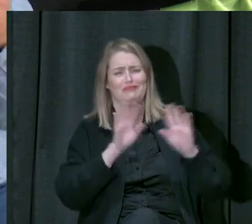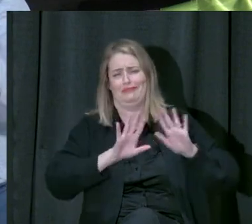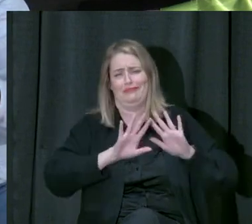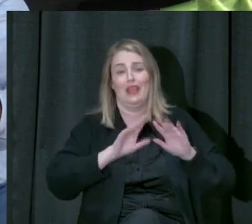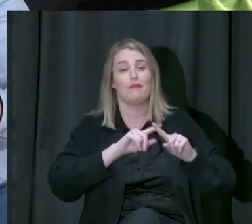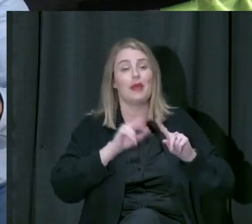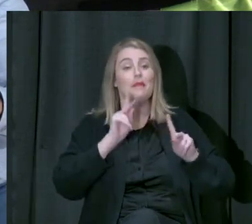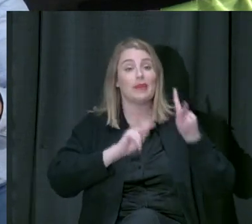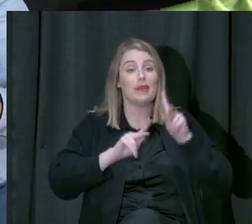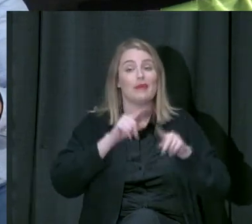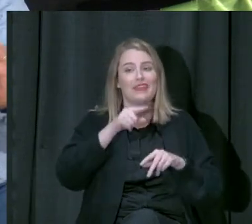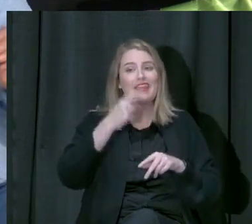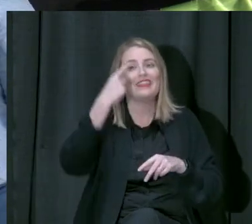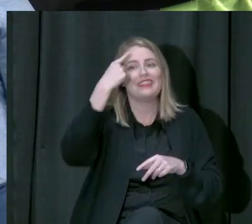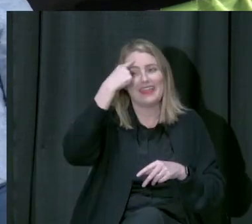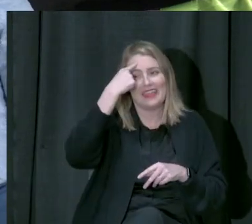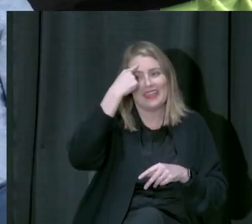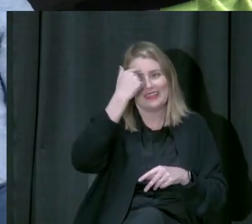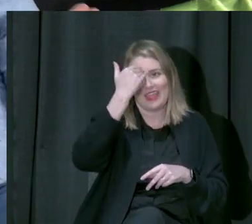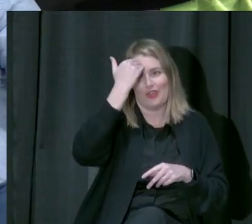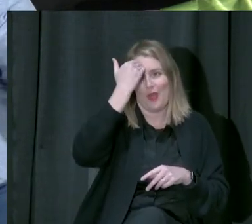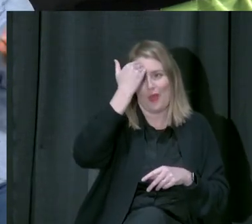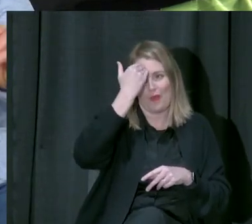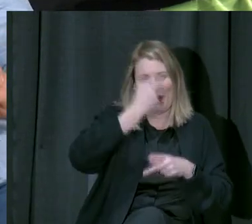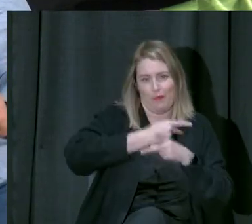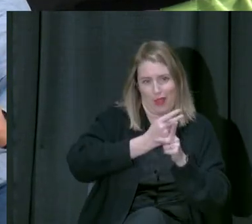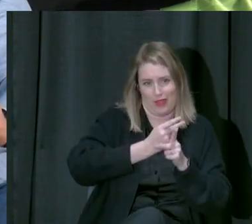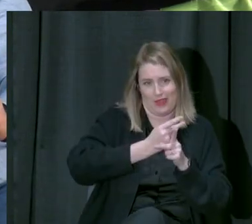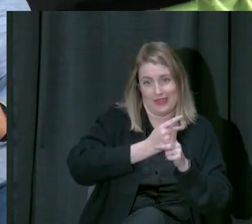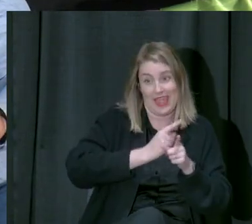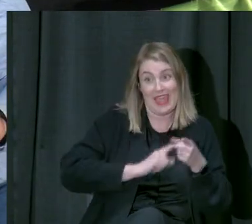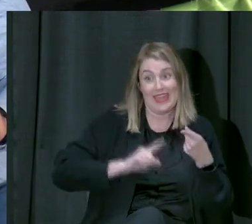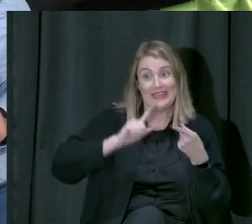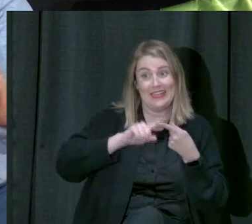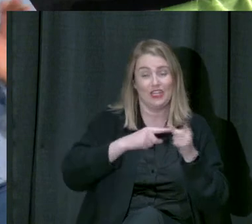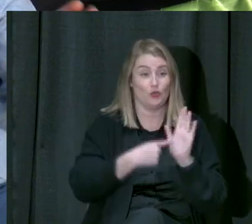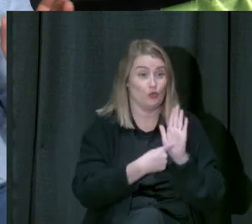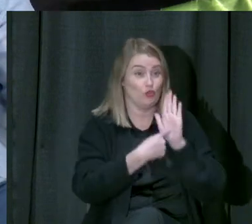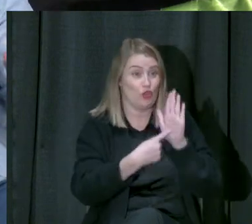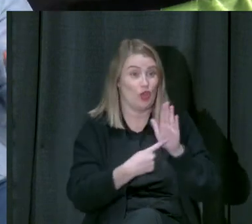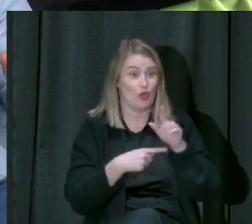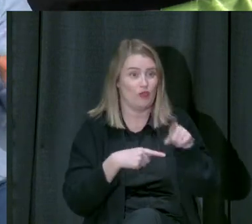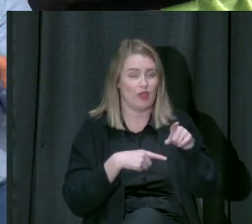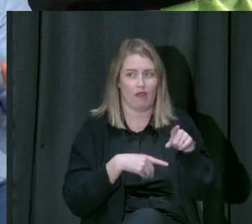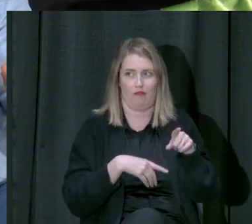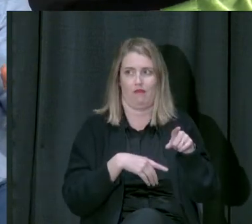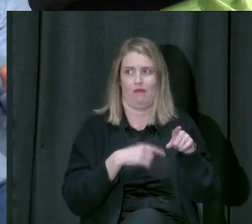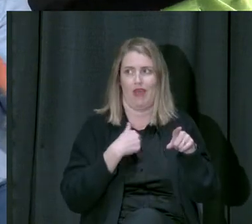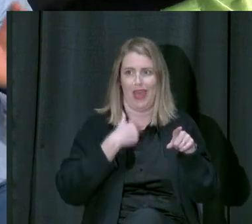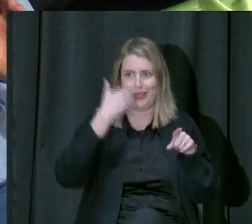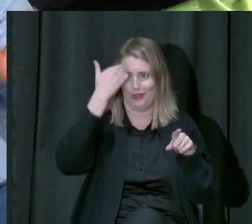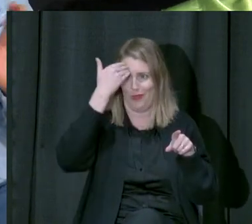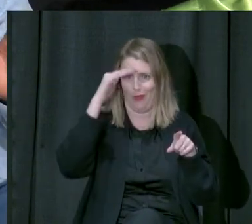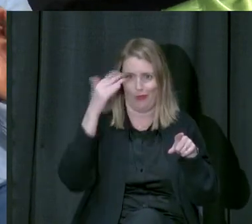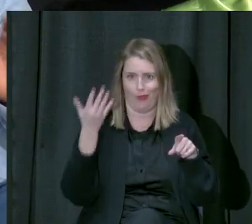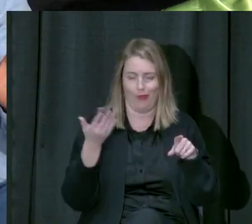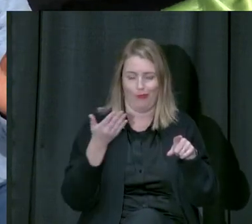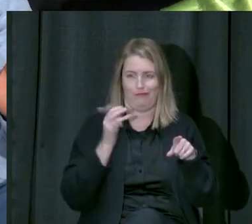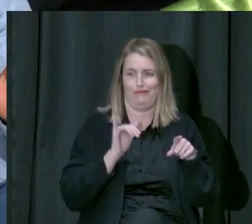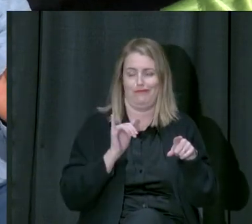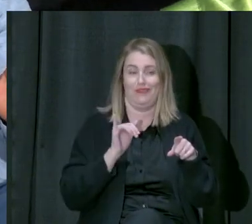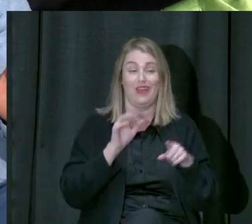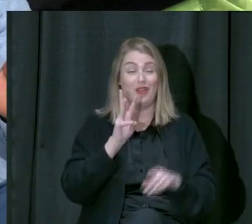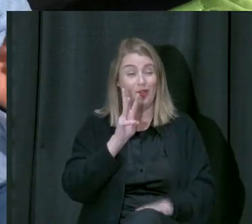they know a product until you show them that they don't. Right. Right. And that really applies to Word. Word is a